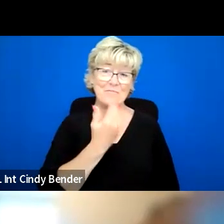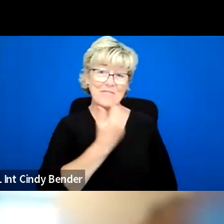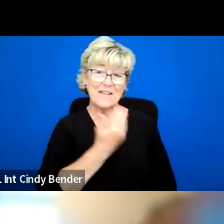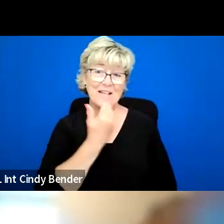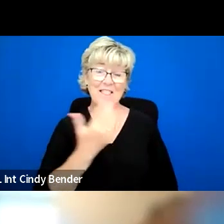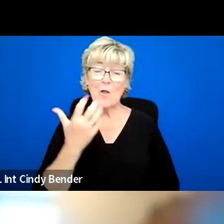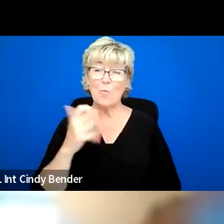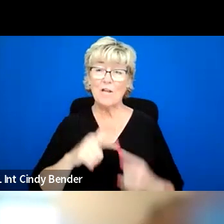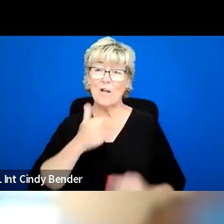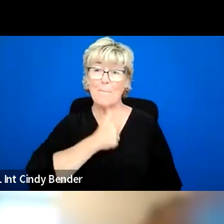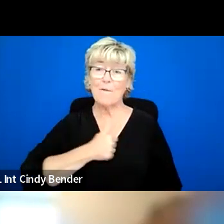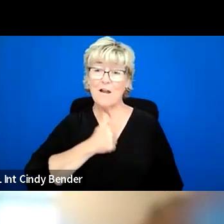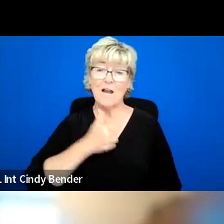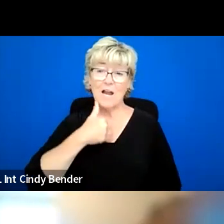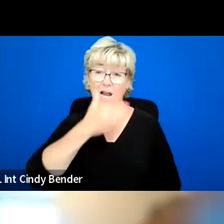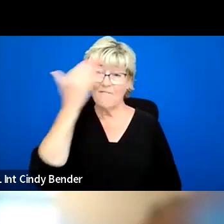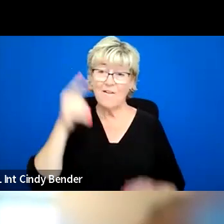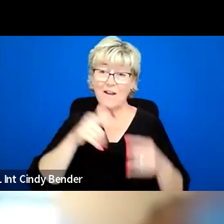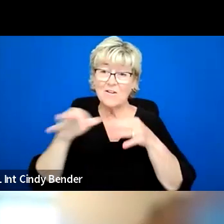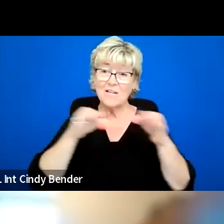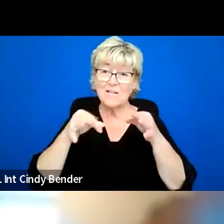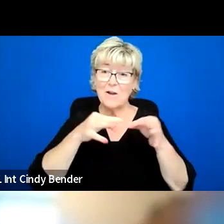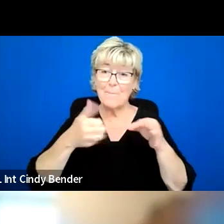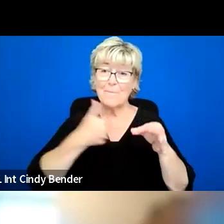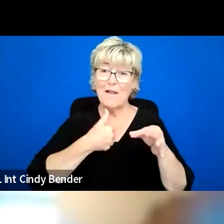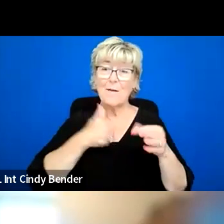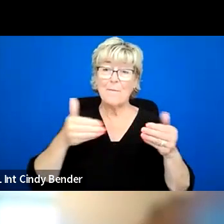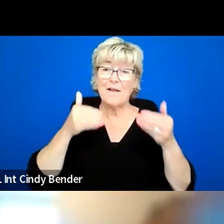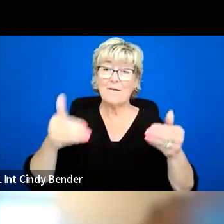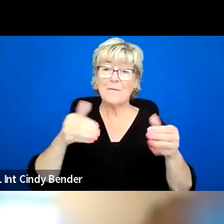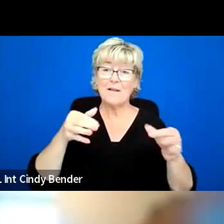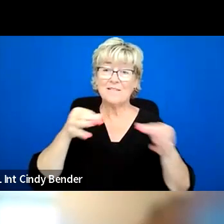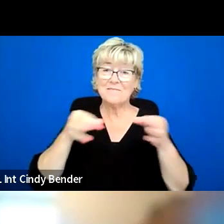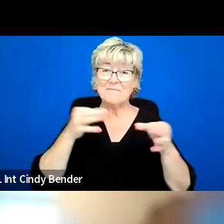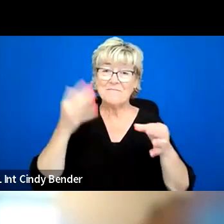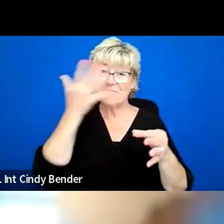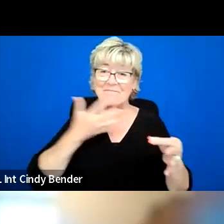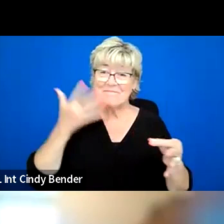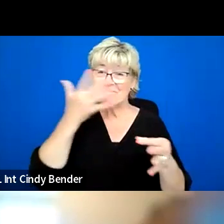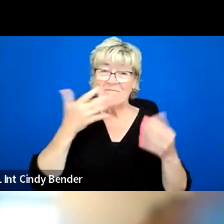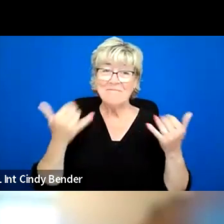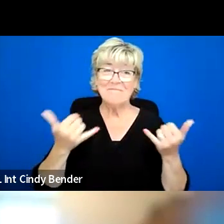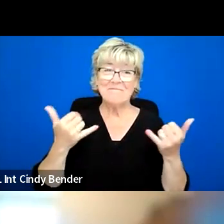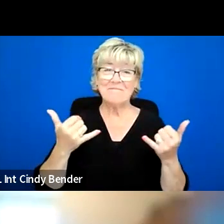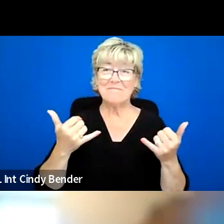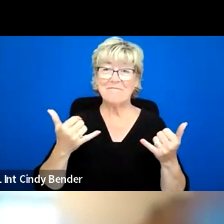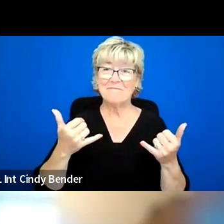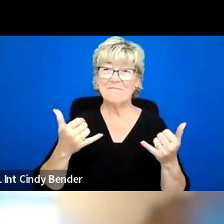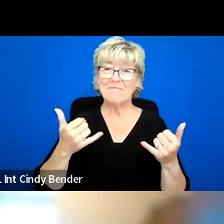wanted to apologize. I forgot to describe myself, so I'm going to do that quick now. So I